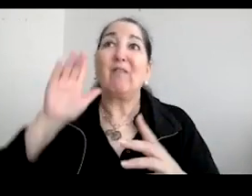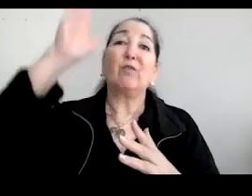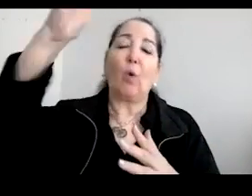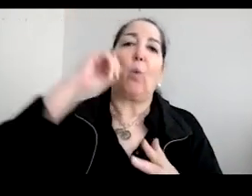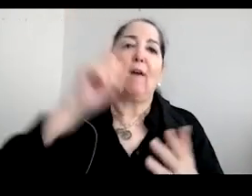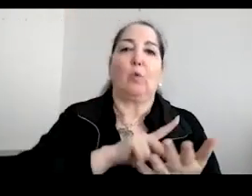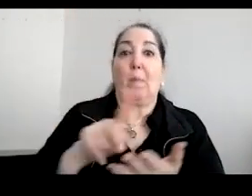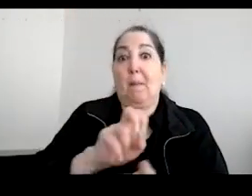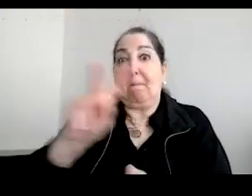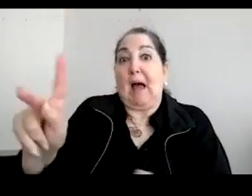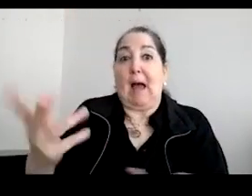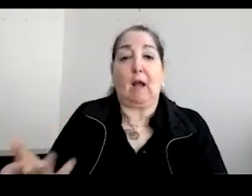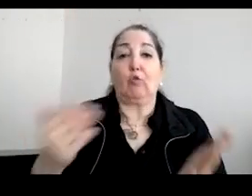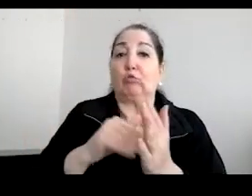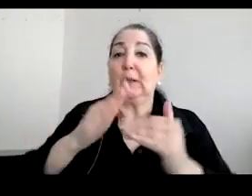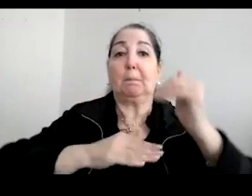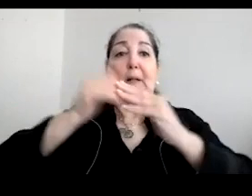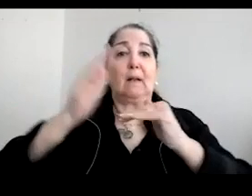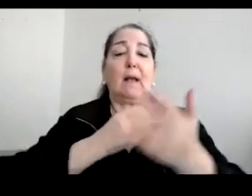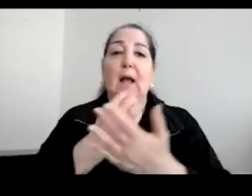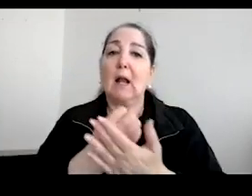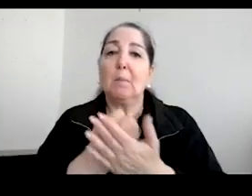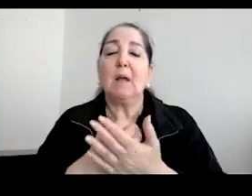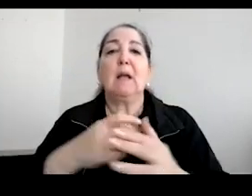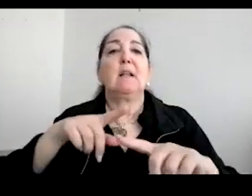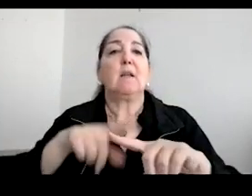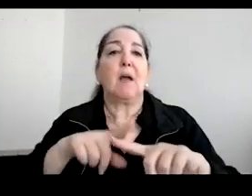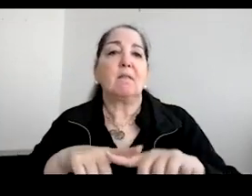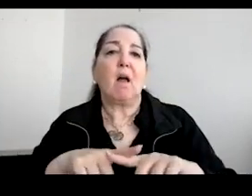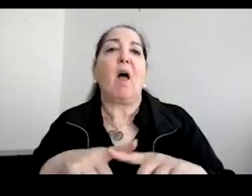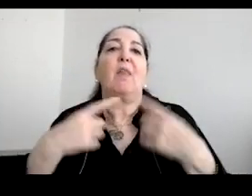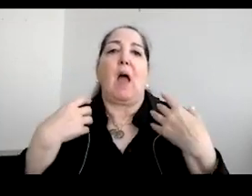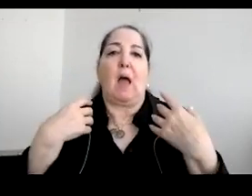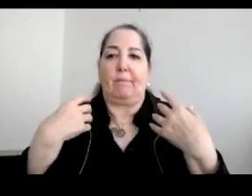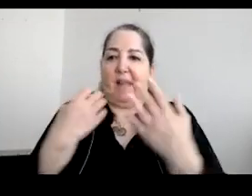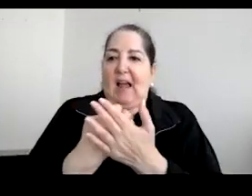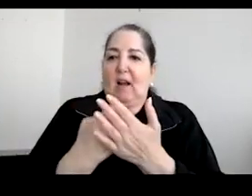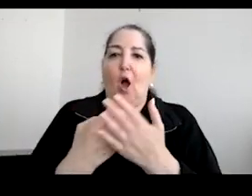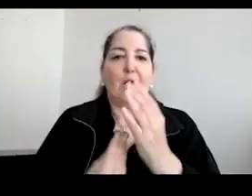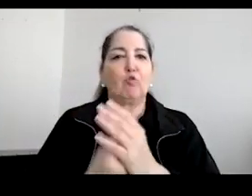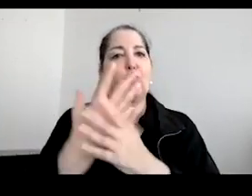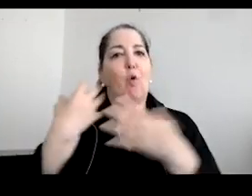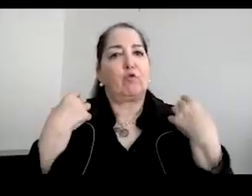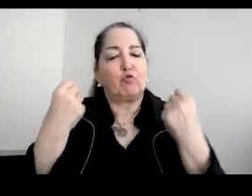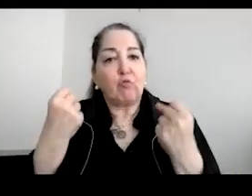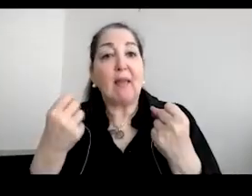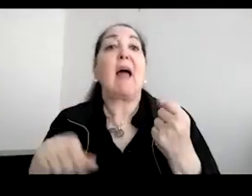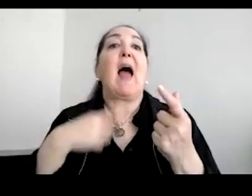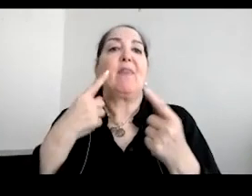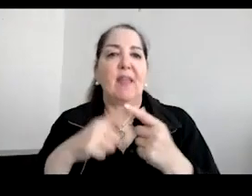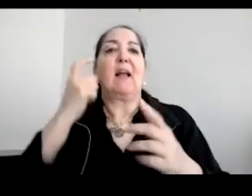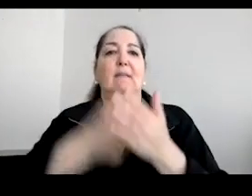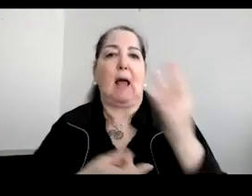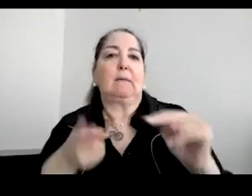to rebuild the economy, have strong economic growth and increase tax revenues just with existing tax rates because incomes are going